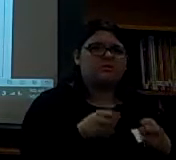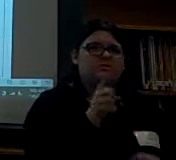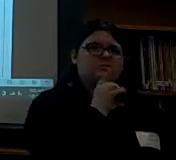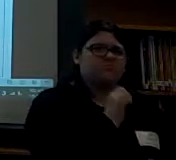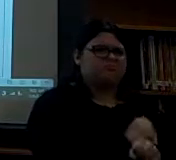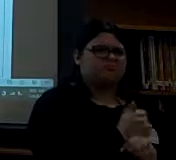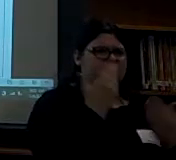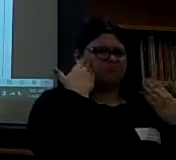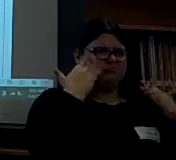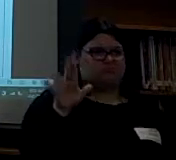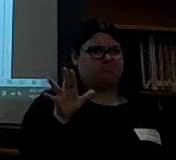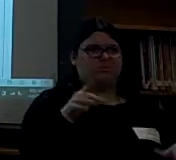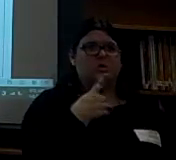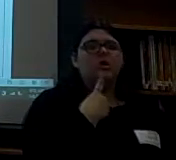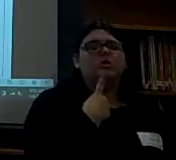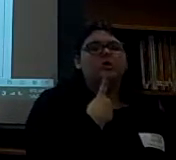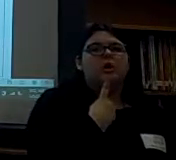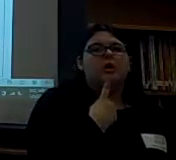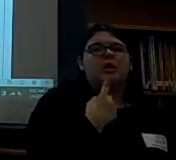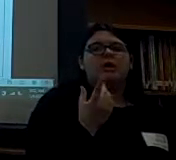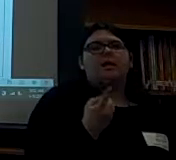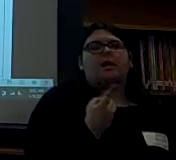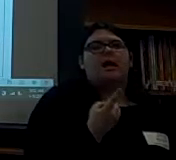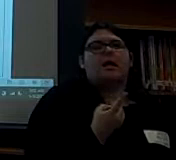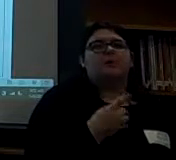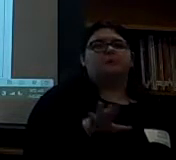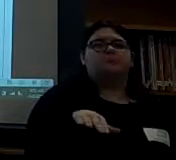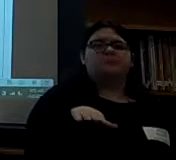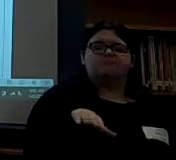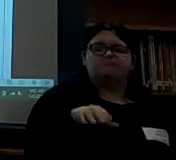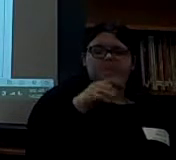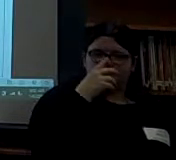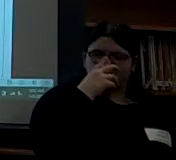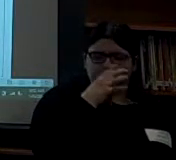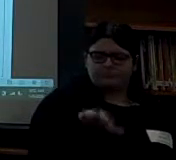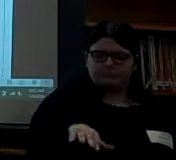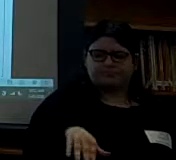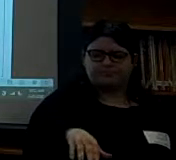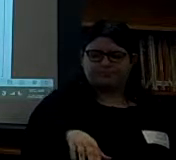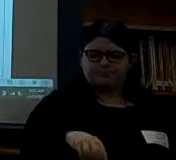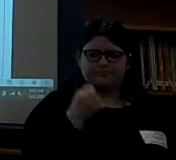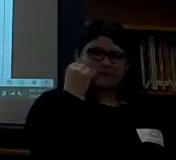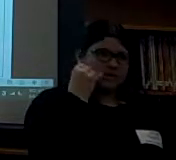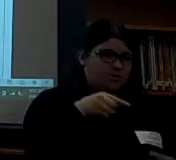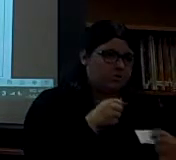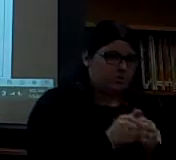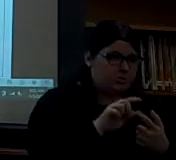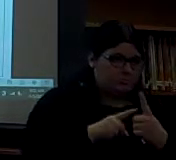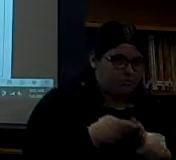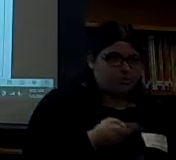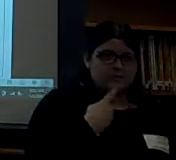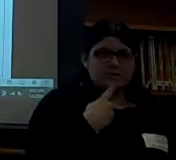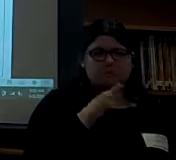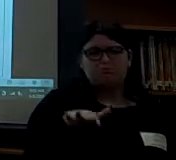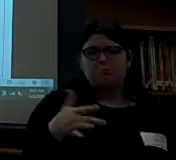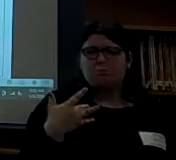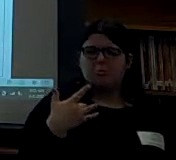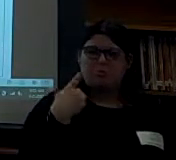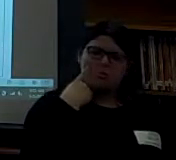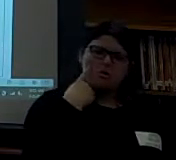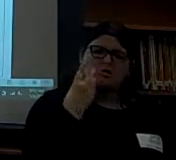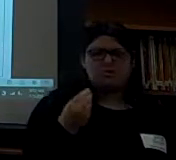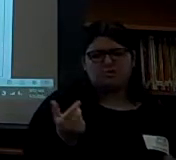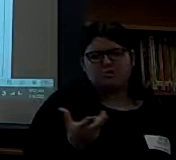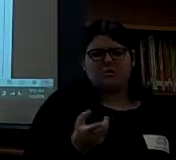genuinely don't know. So you might say to them something like, you know, if they're struggling with a friend, you may say, well, what do you think is the